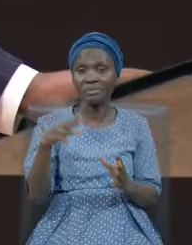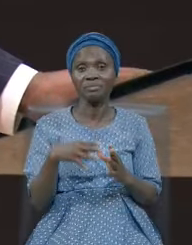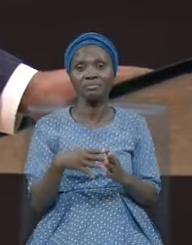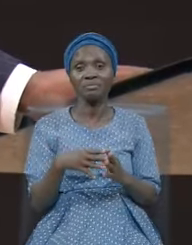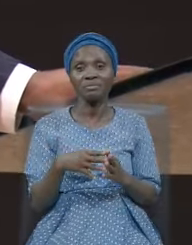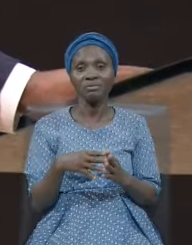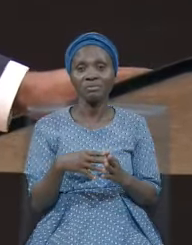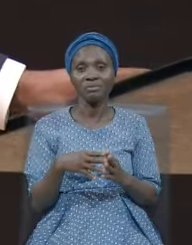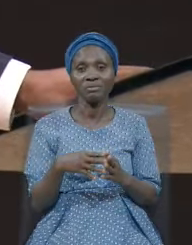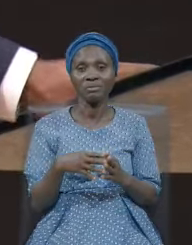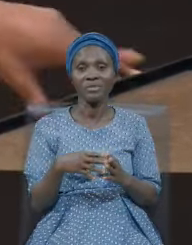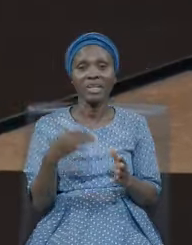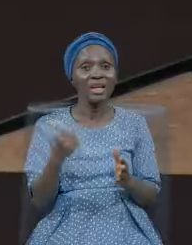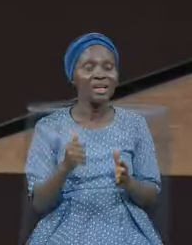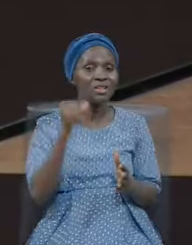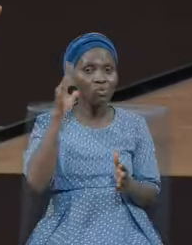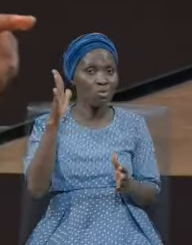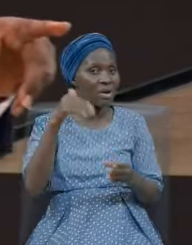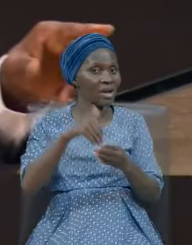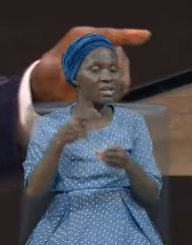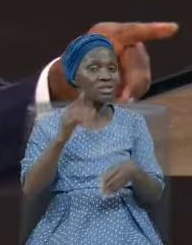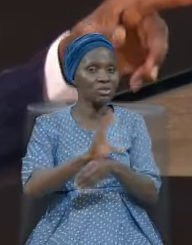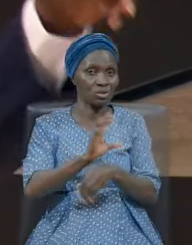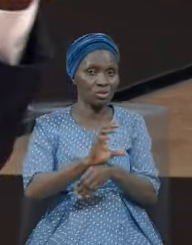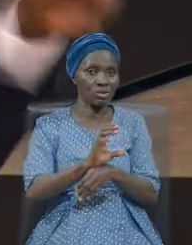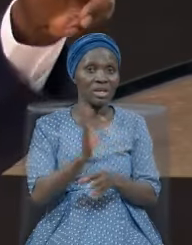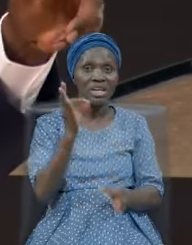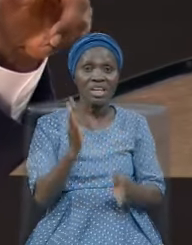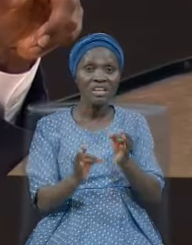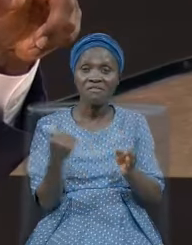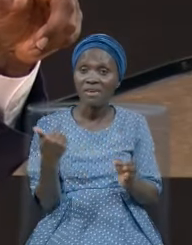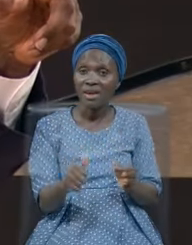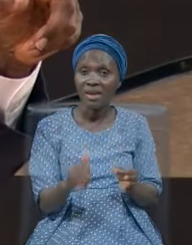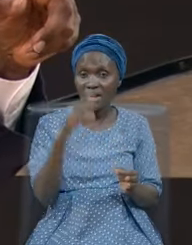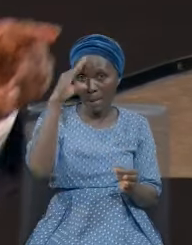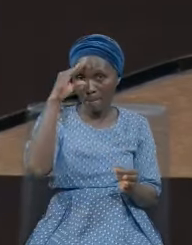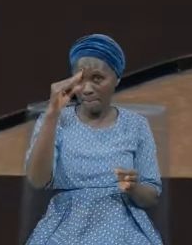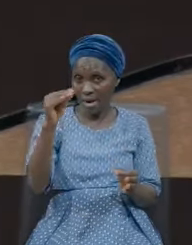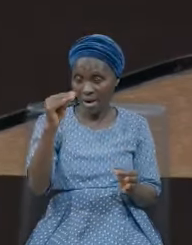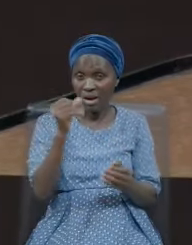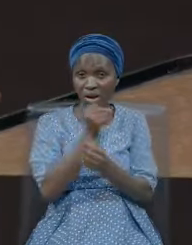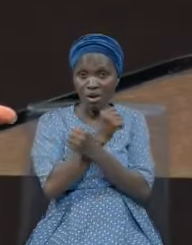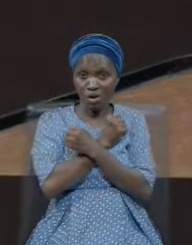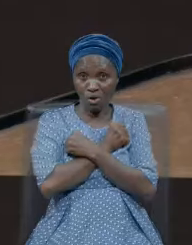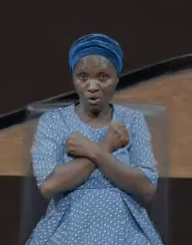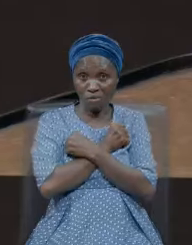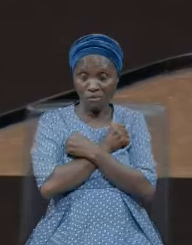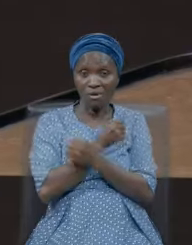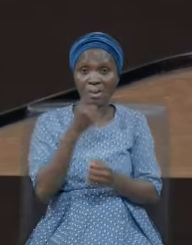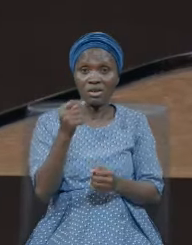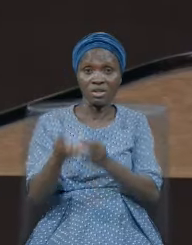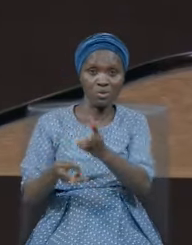woman in the church, anywhere, if any man love the world, the love of the